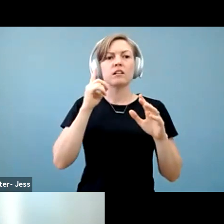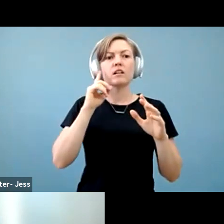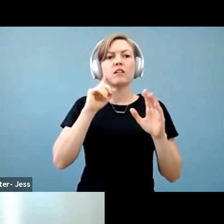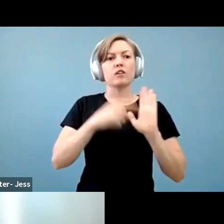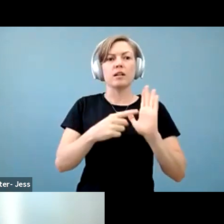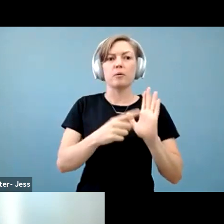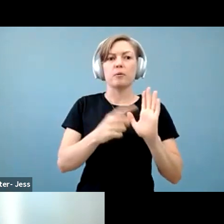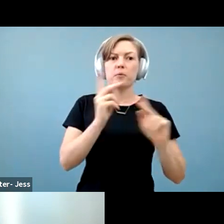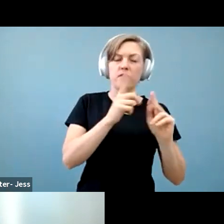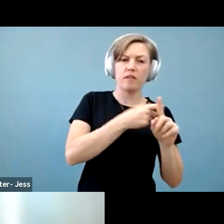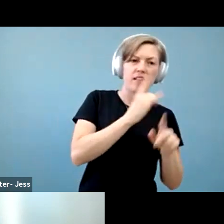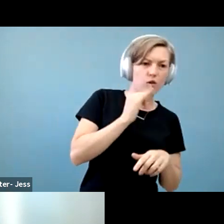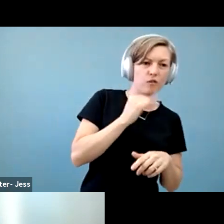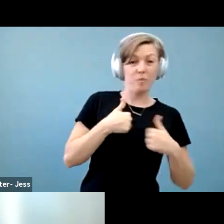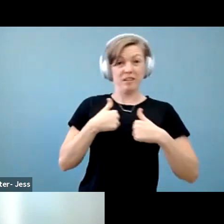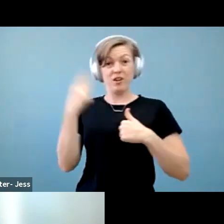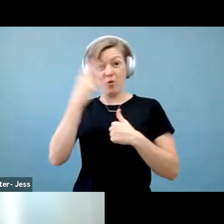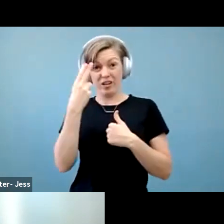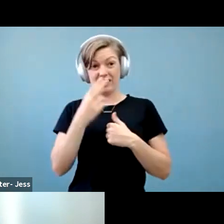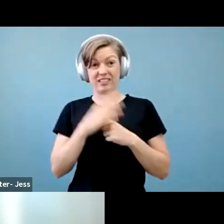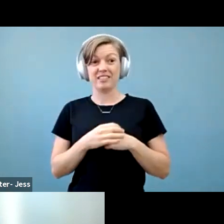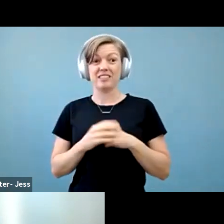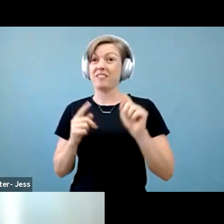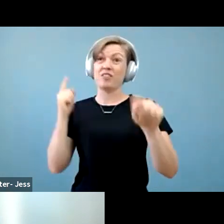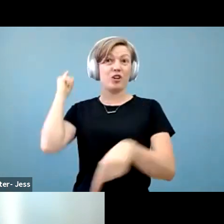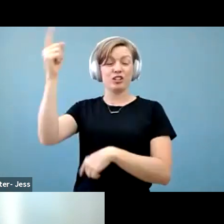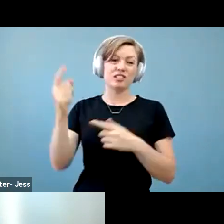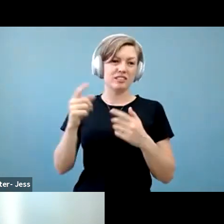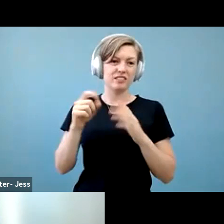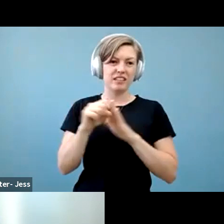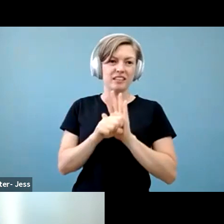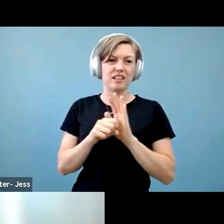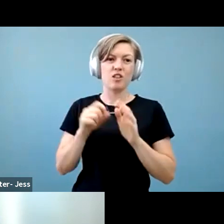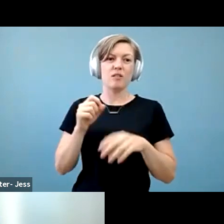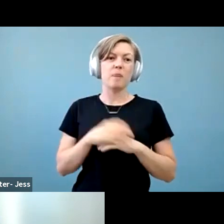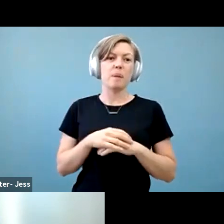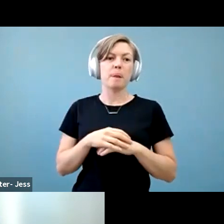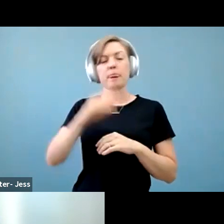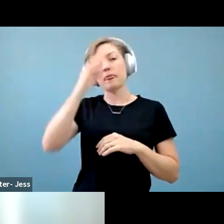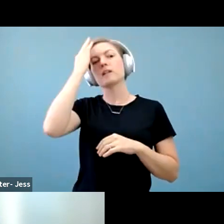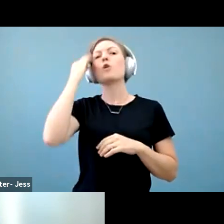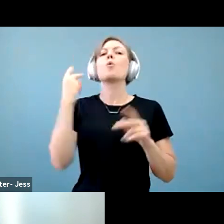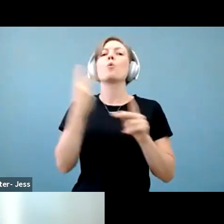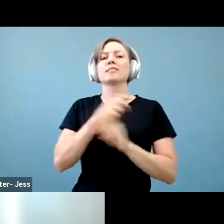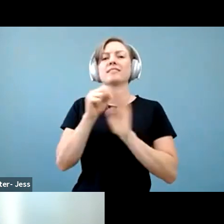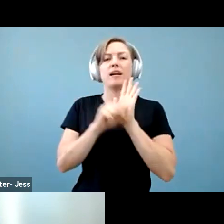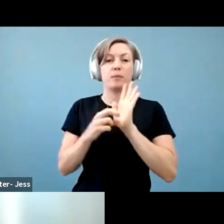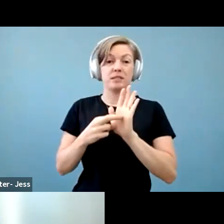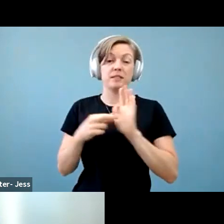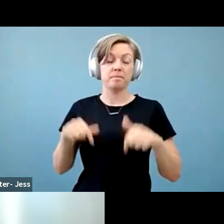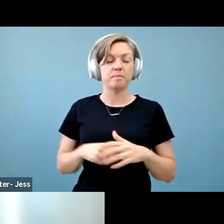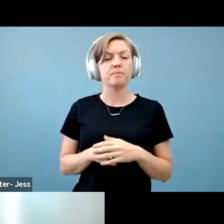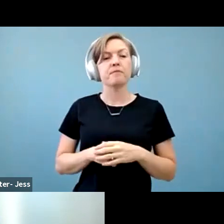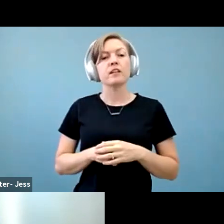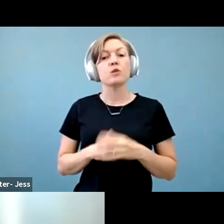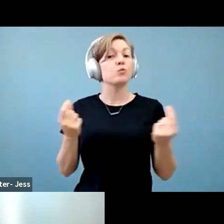most diverse state by a country mile. So what do? Well, we have started